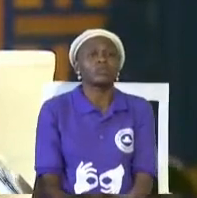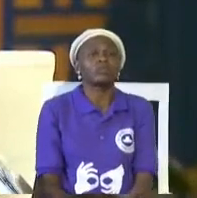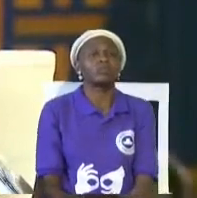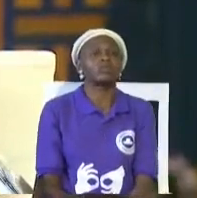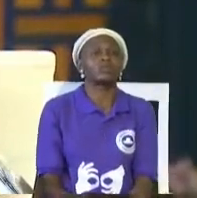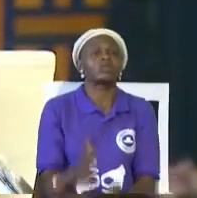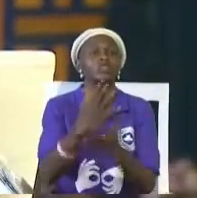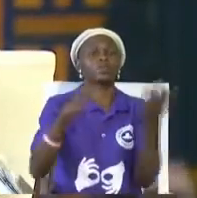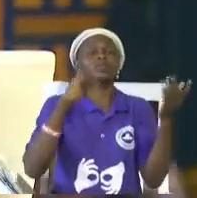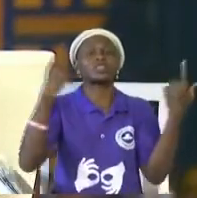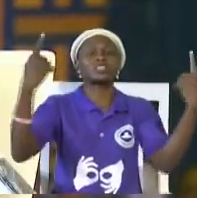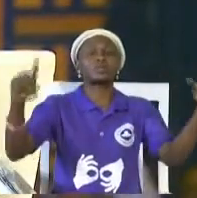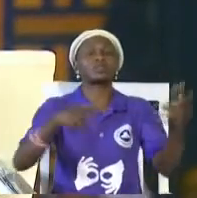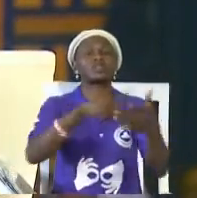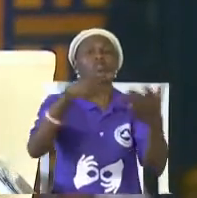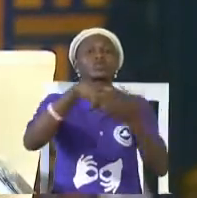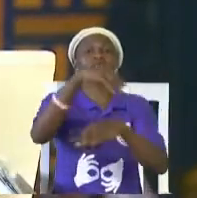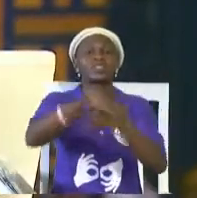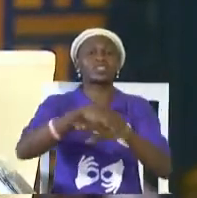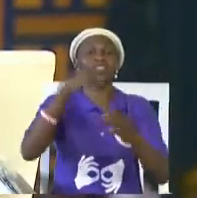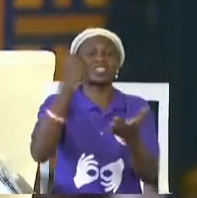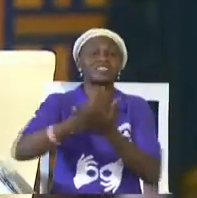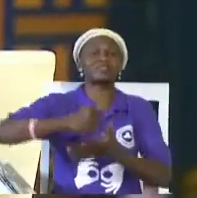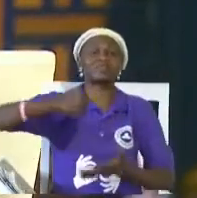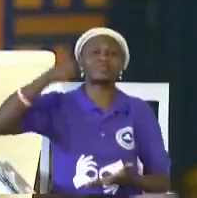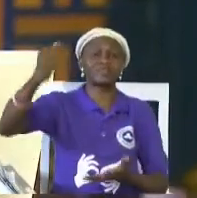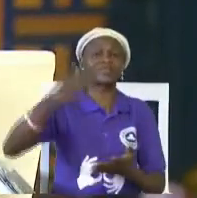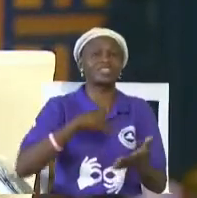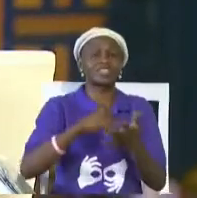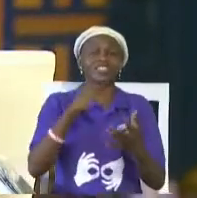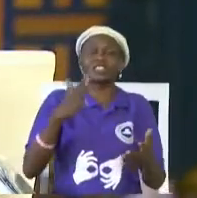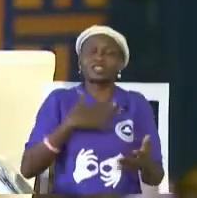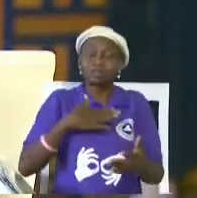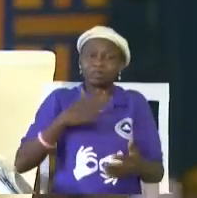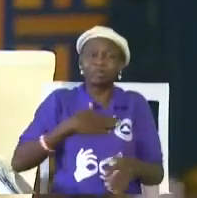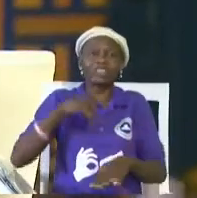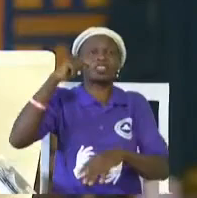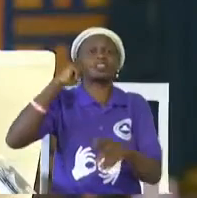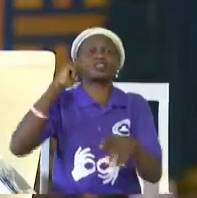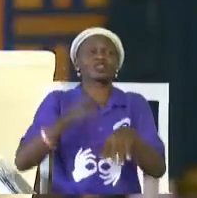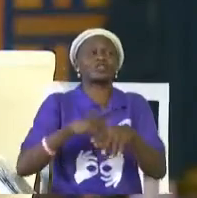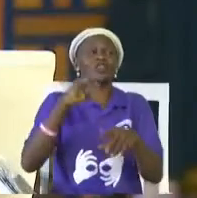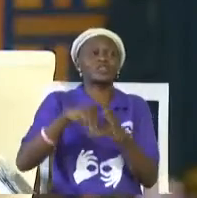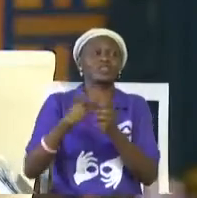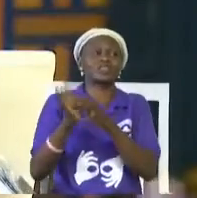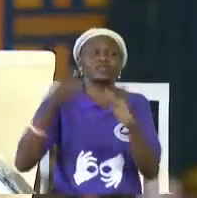Something is happening tonight. And it's our turn. In Jesus' name.